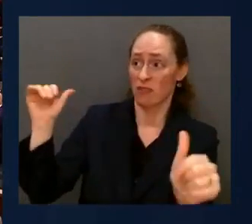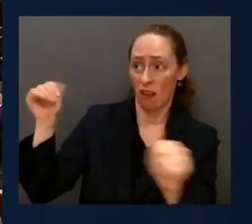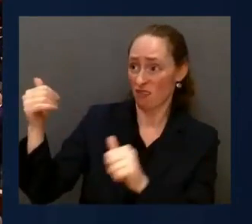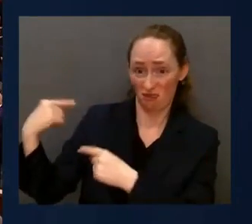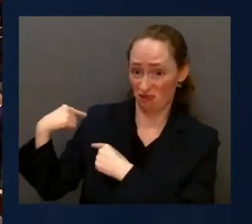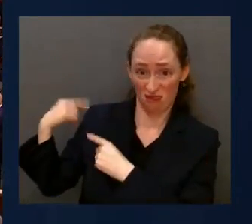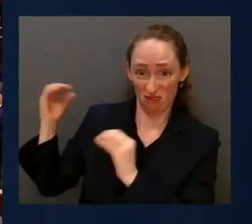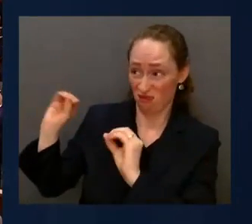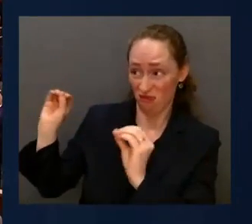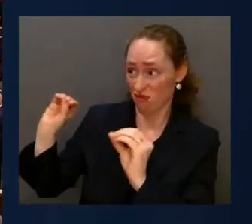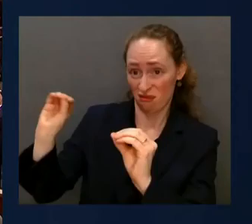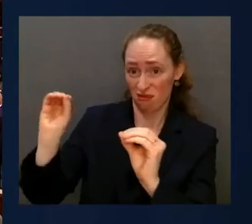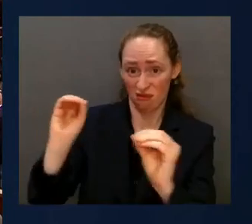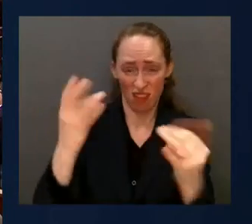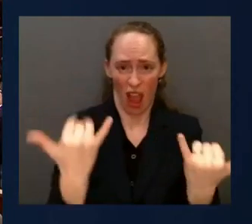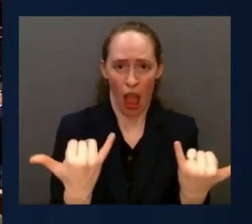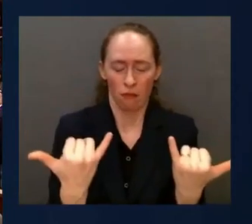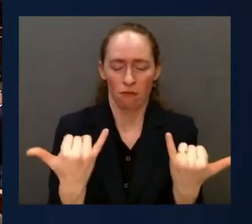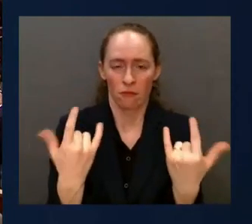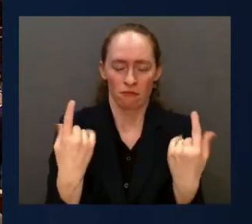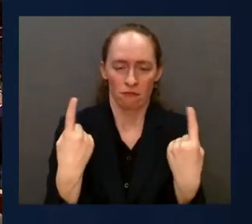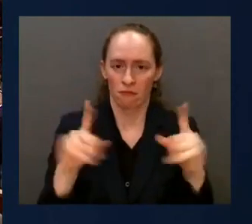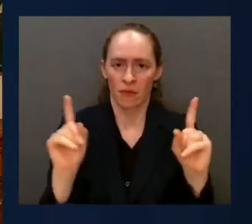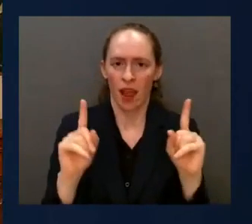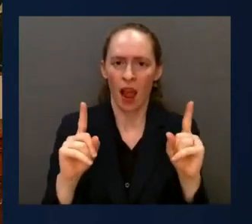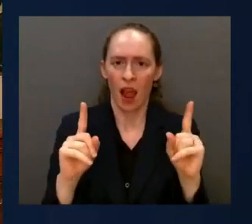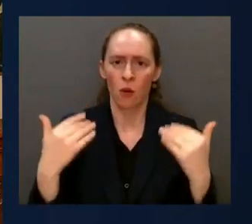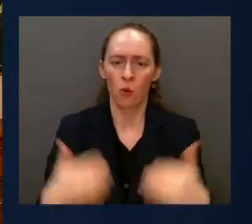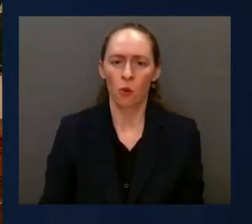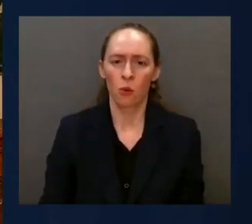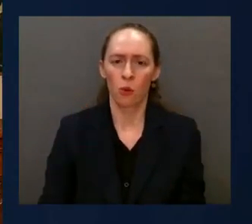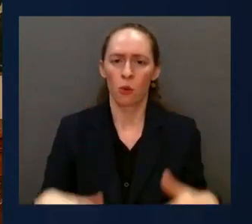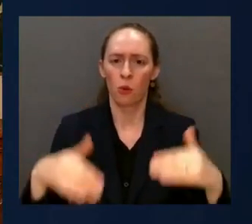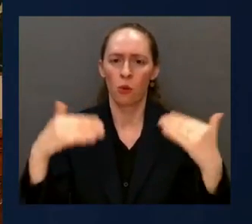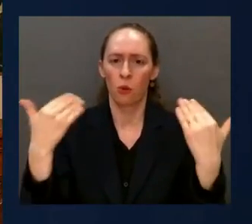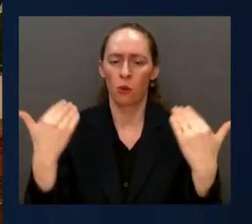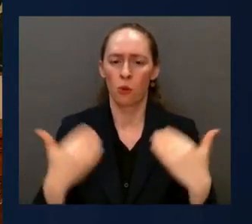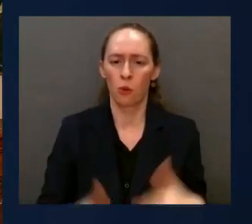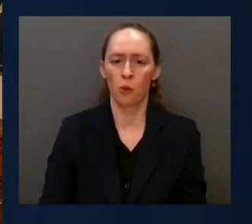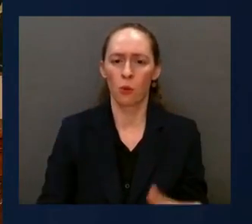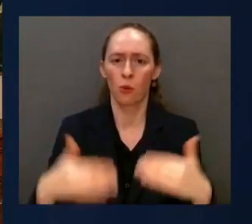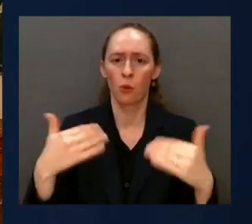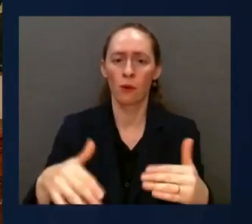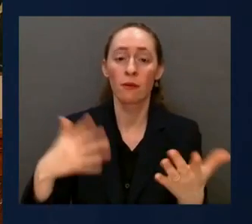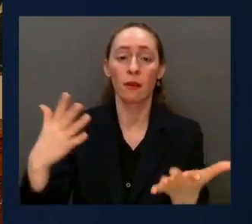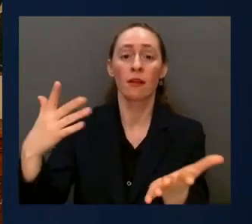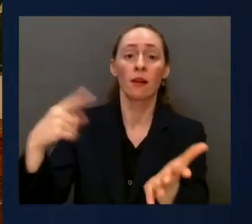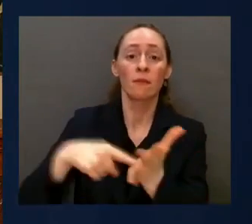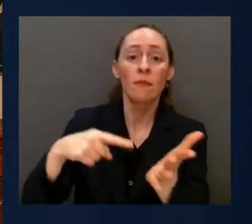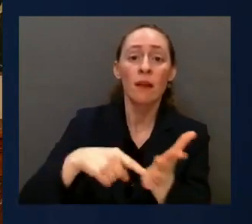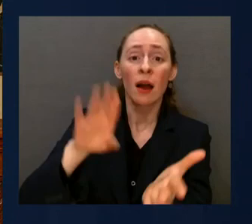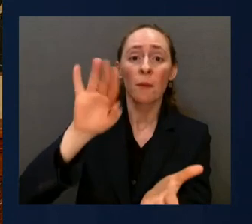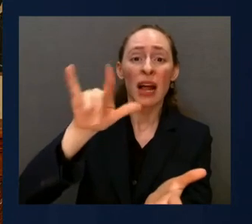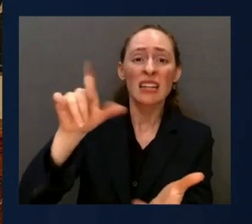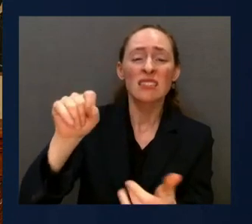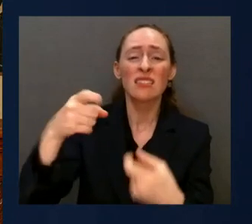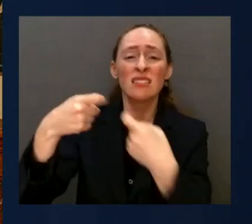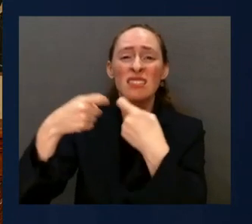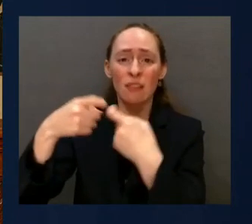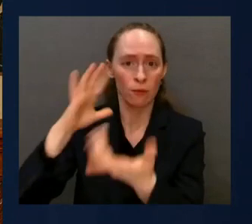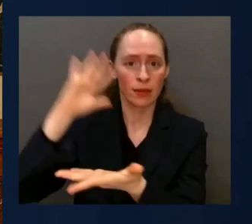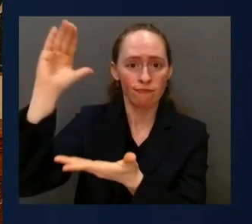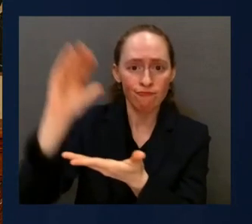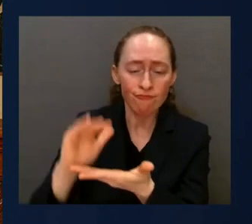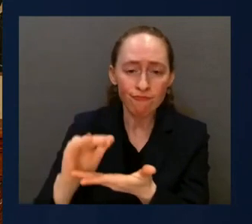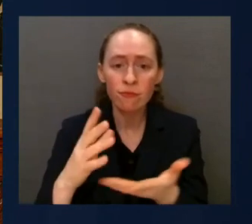Lowering utility bills, creating American jobs, leading the world to a clean energy future. I visited the devastating aftermath of